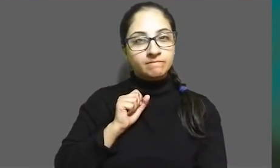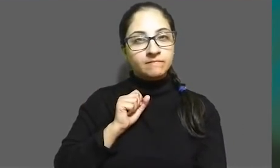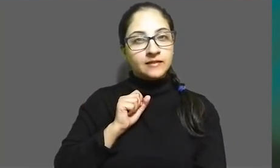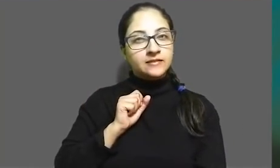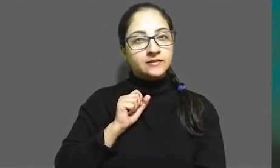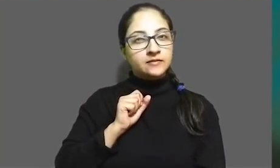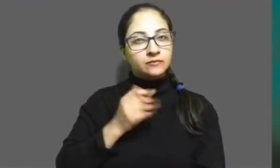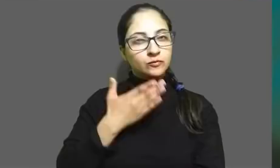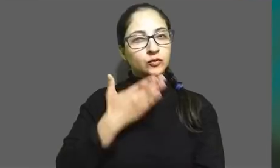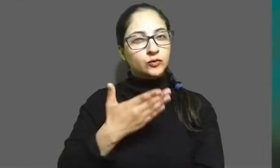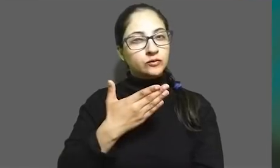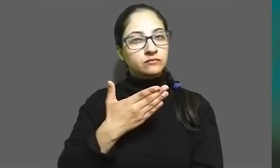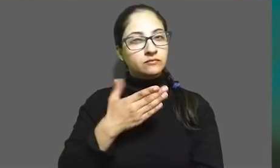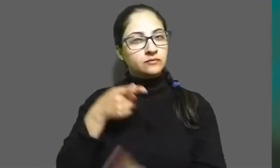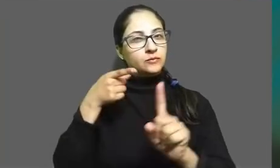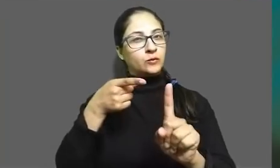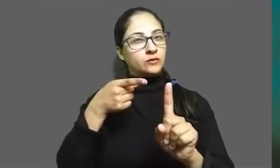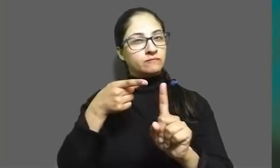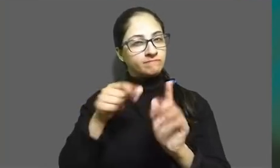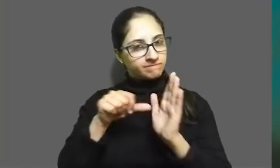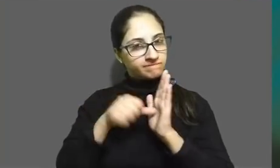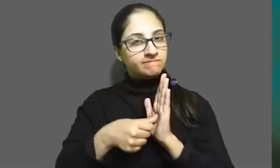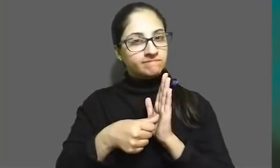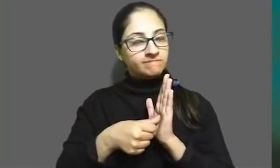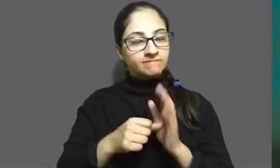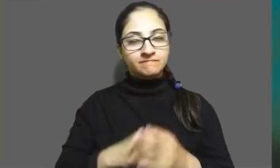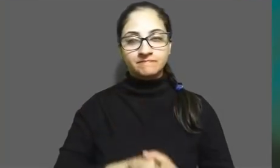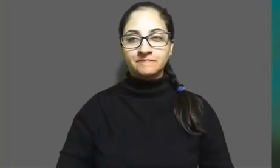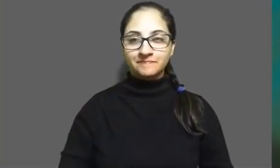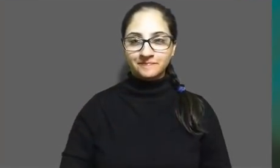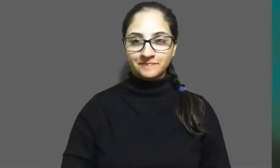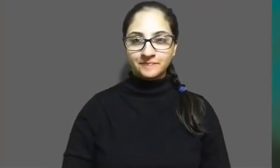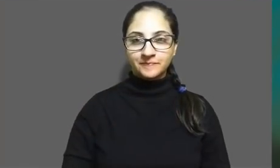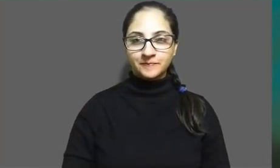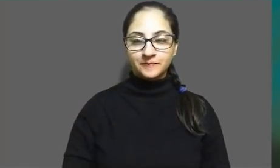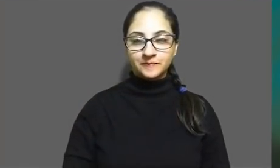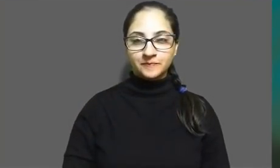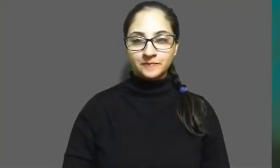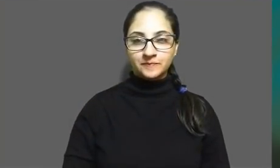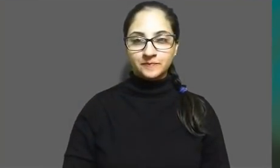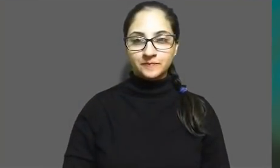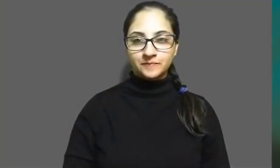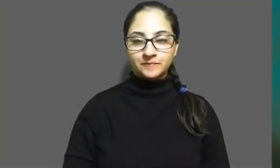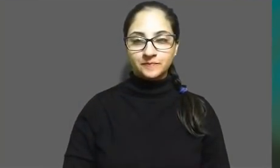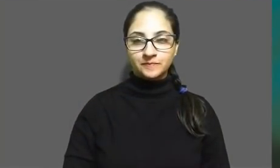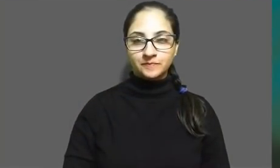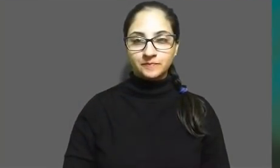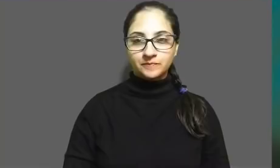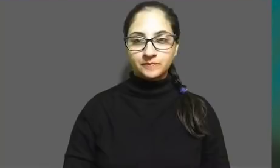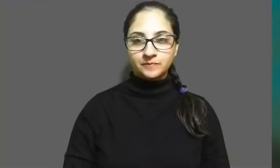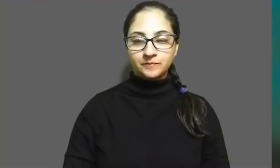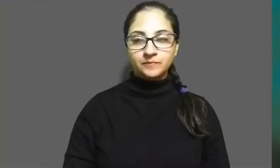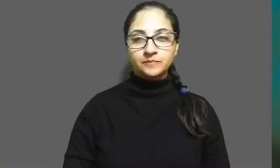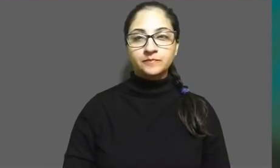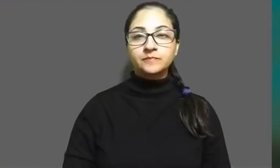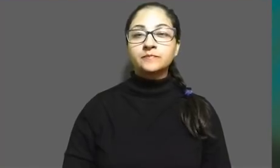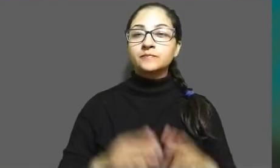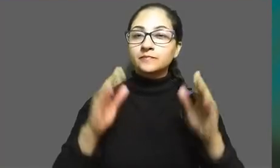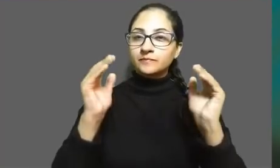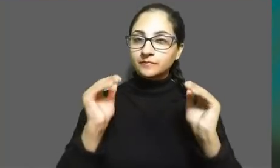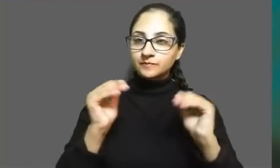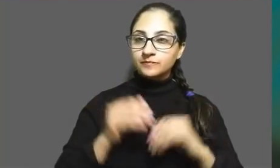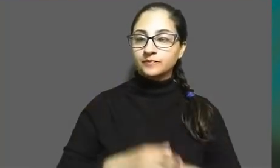you take the notion of patience and really intertwine that with trust in Allah.